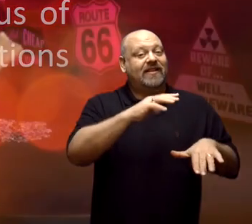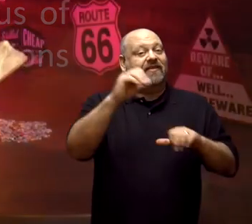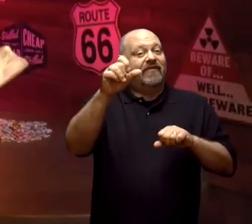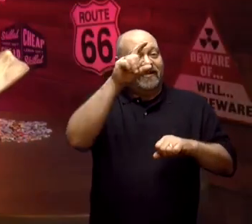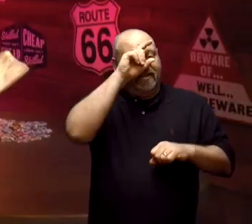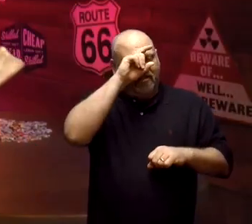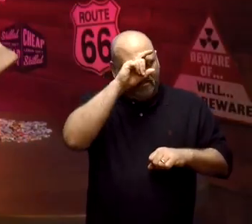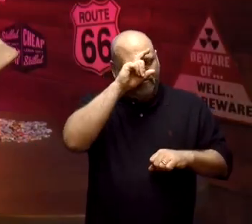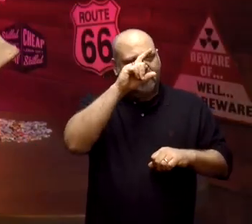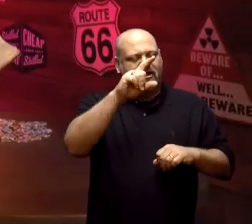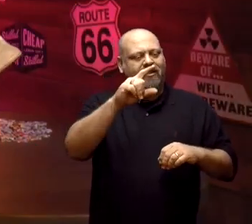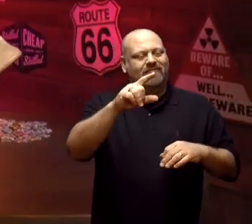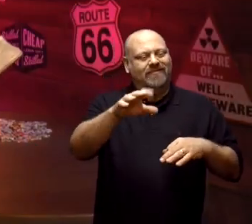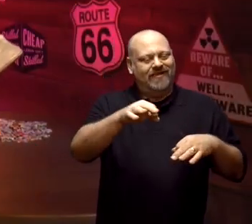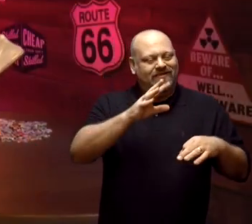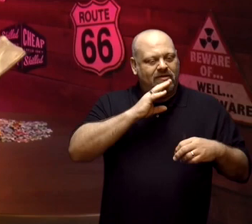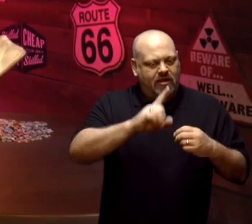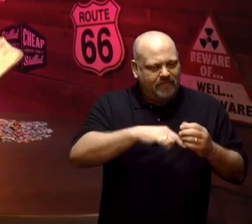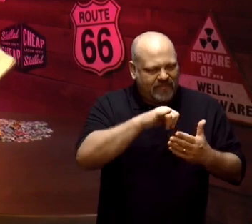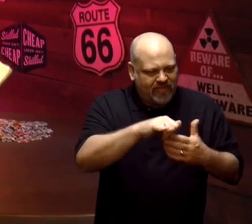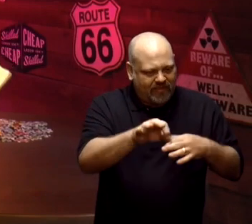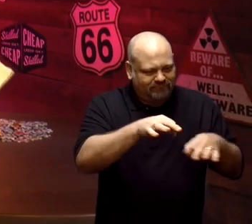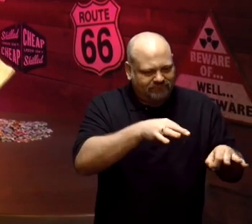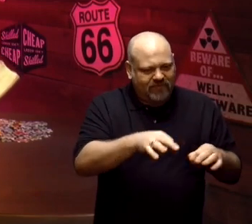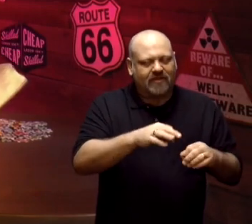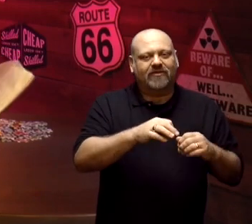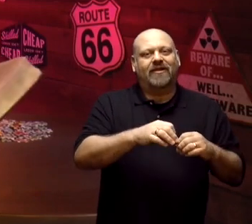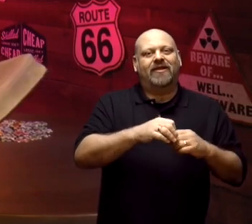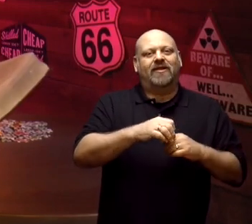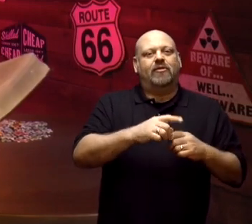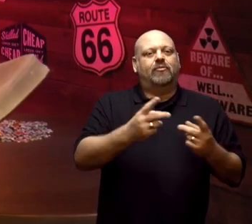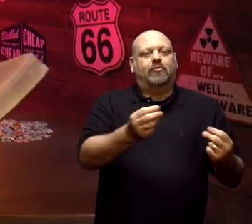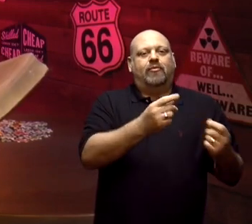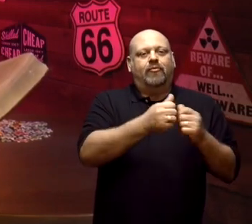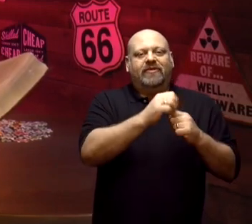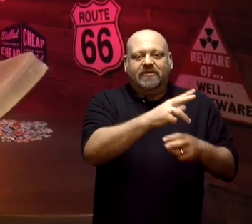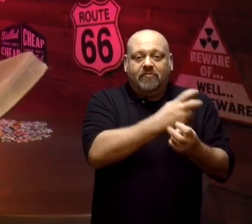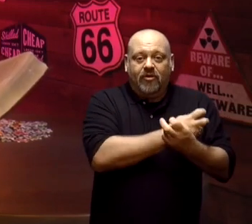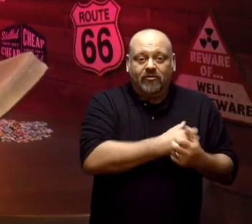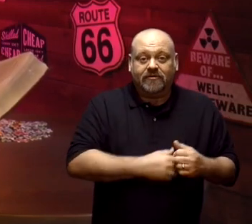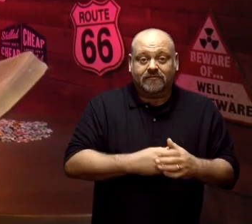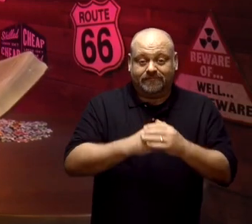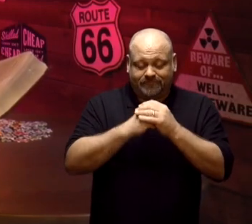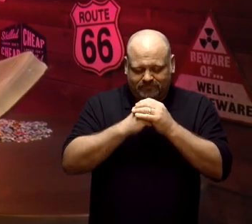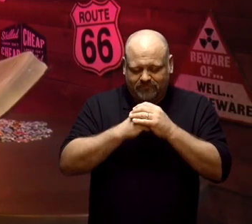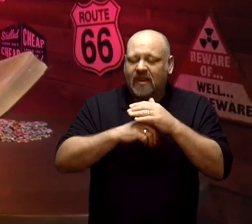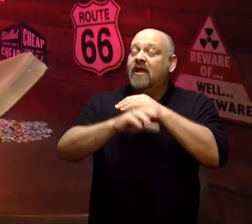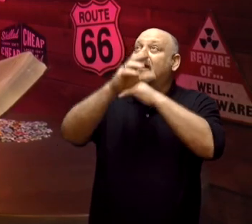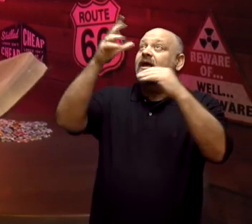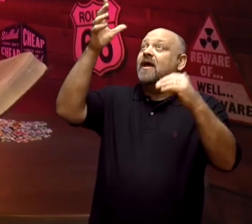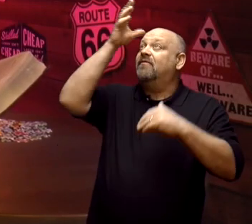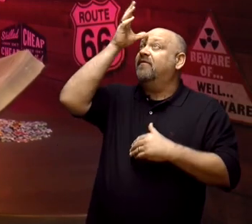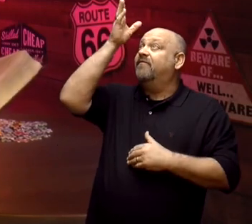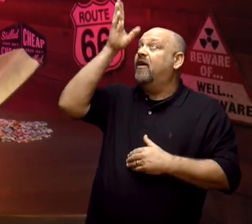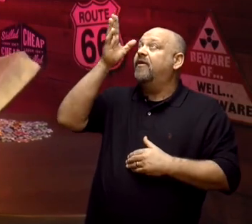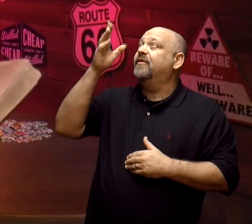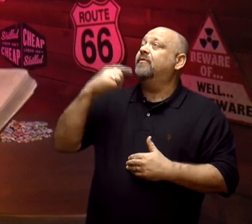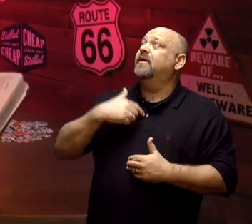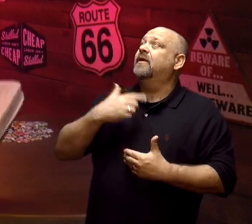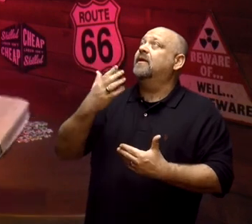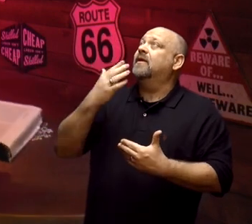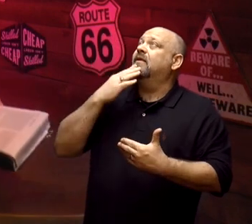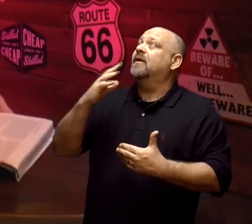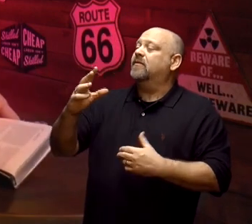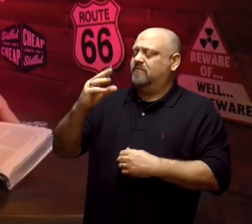bones. Would you bow your head with me in prayer? Heavenly Father, we thank you for speaking to us today through your word. Lord, we thank you